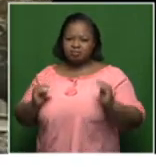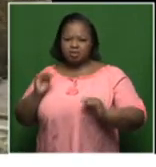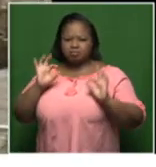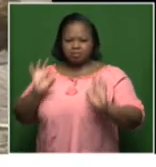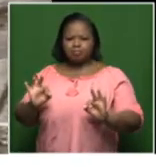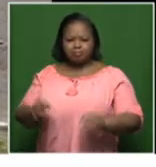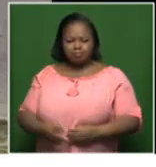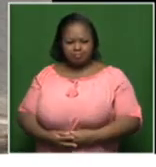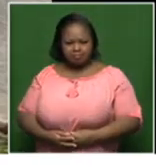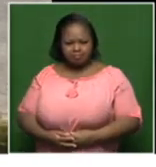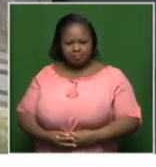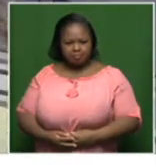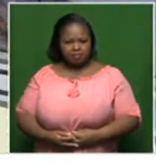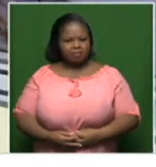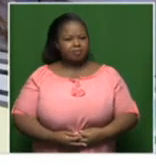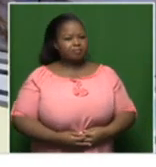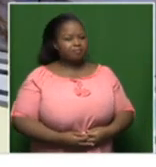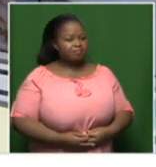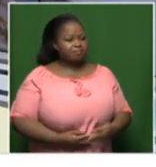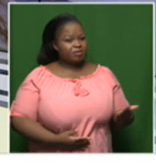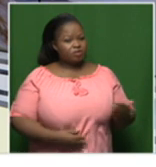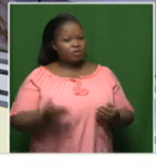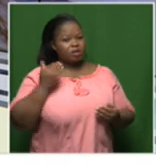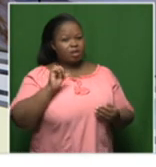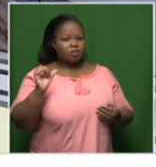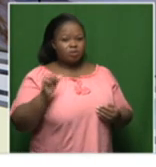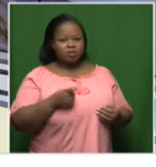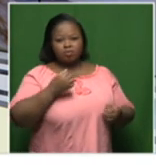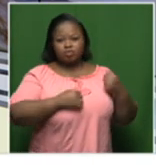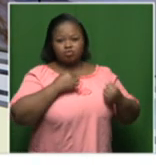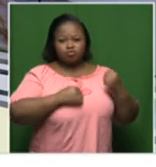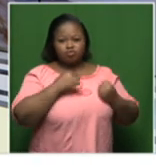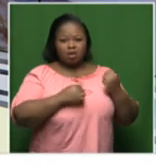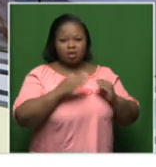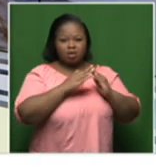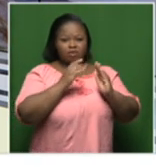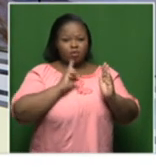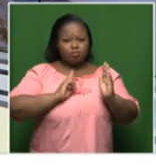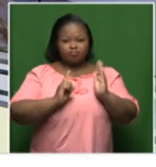fairly quickly. So that was now just over a week ago. Have you done any running in your backyard since?